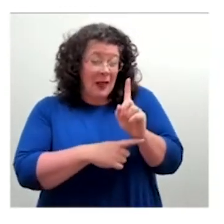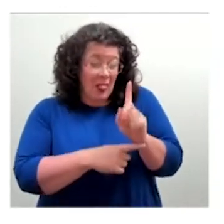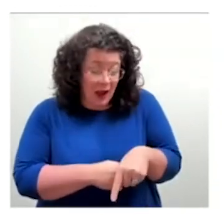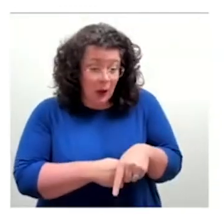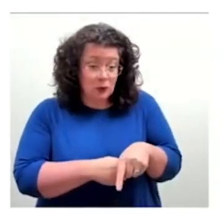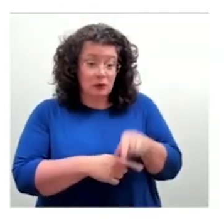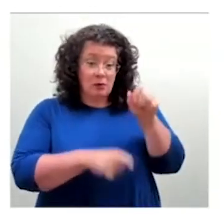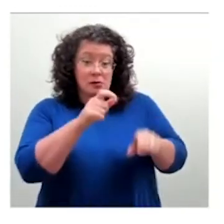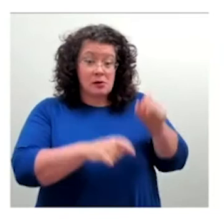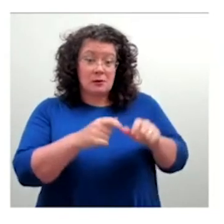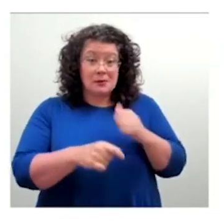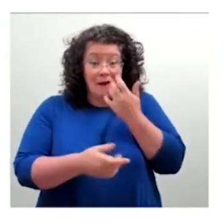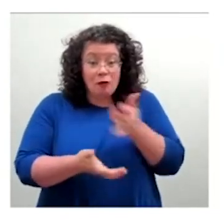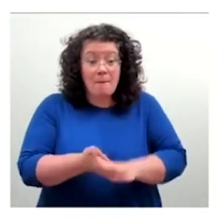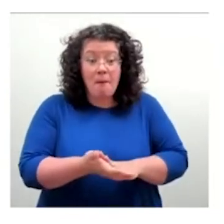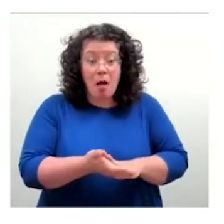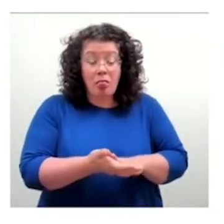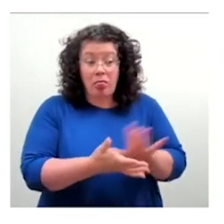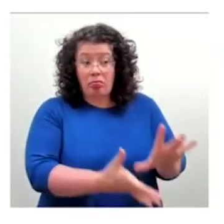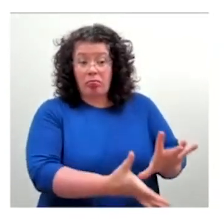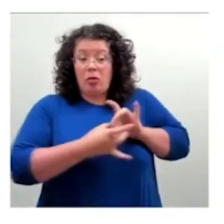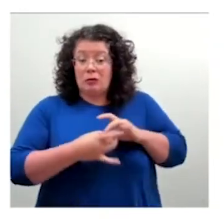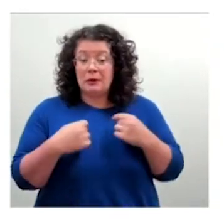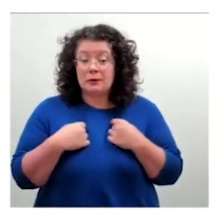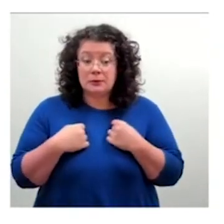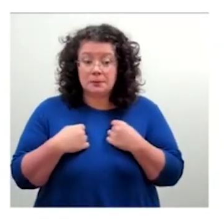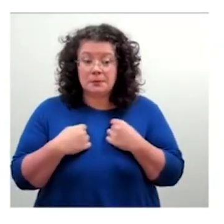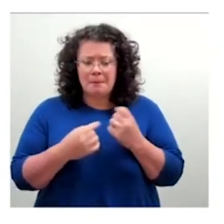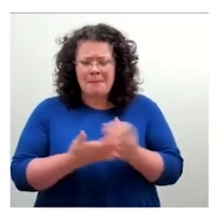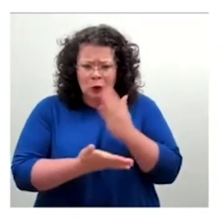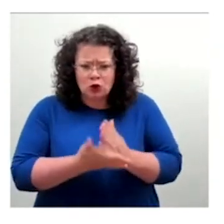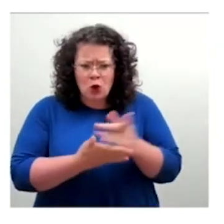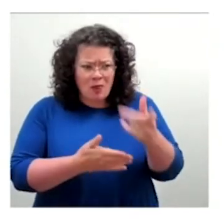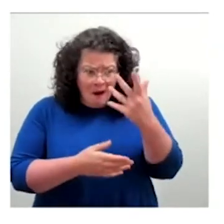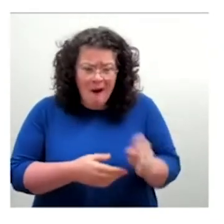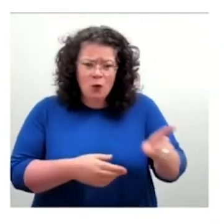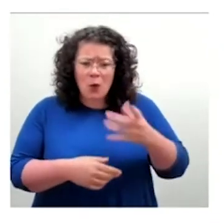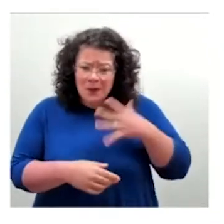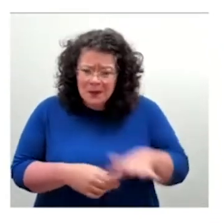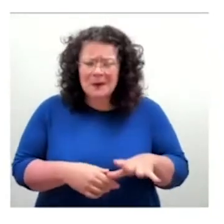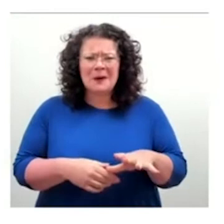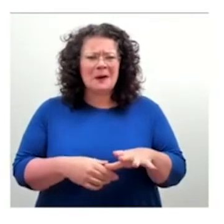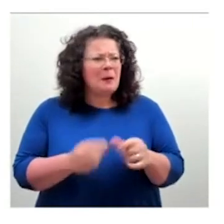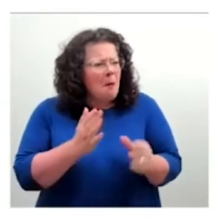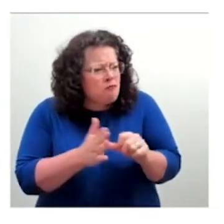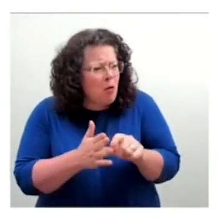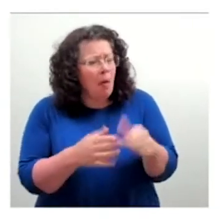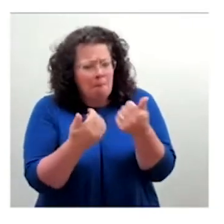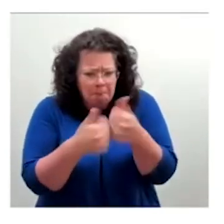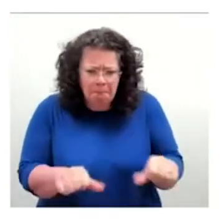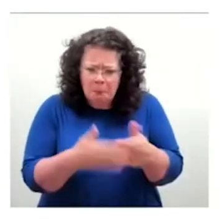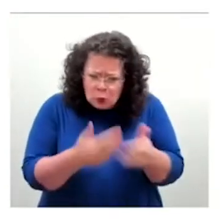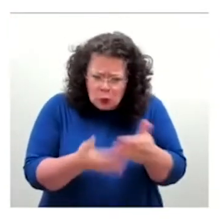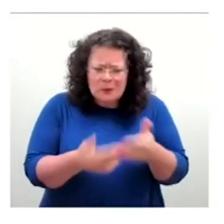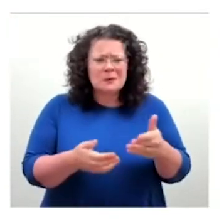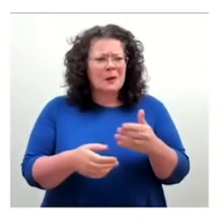get something fixed. And technologies like Be My Eyes are making that quick, easy. In fact, most of the customers who call us using Be My